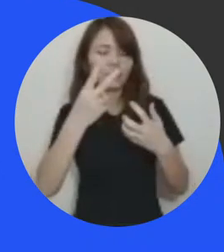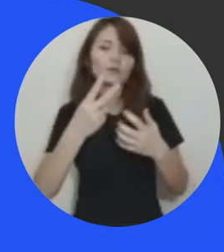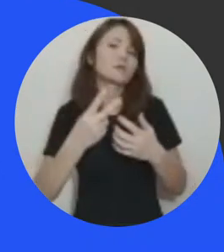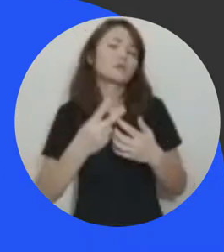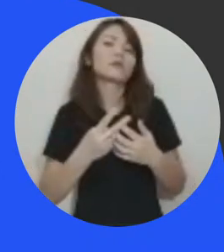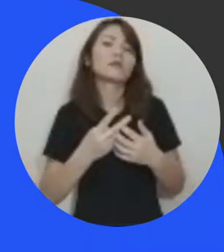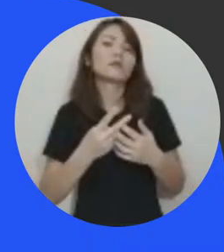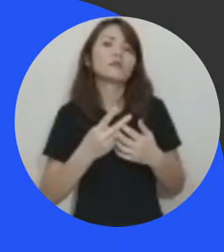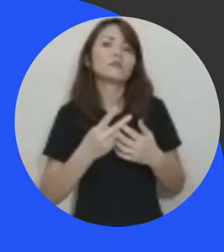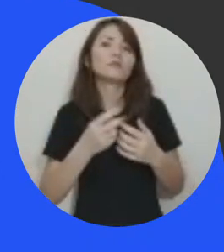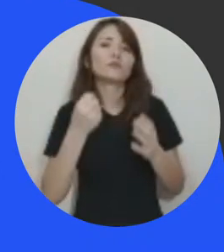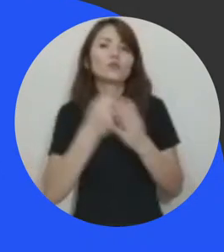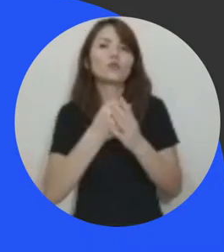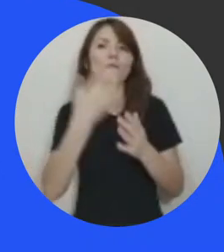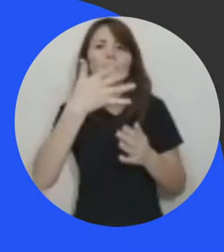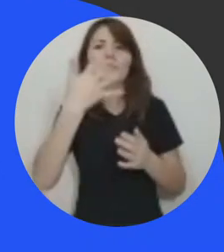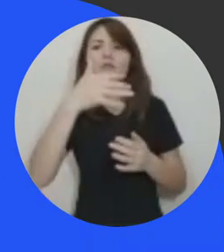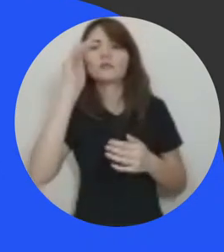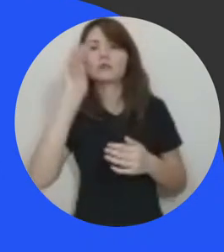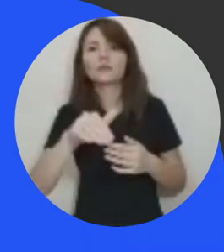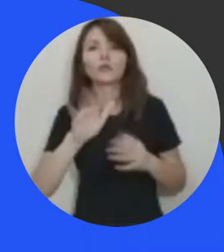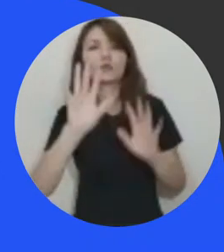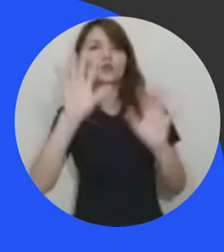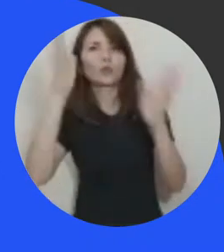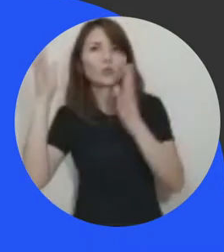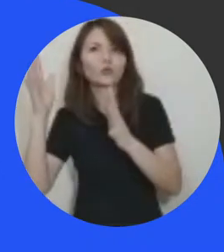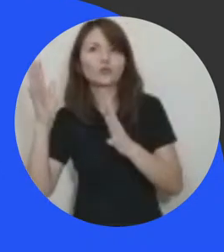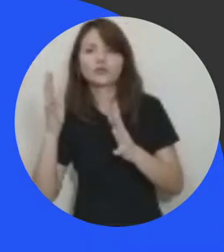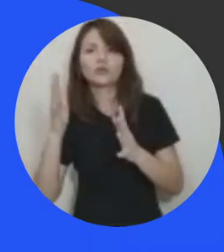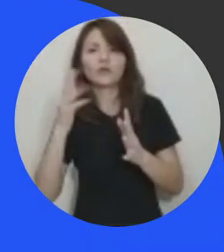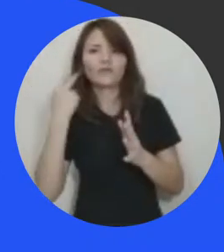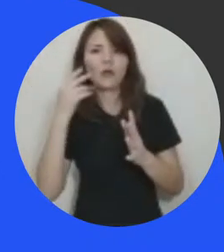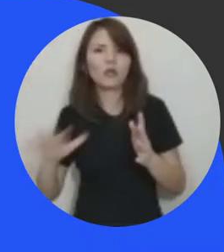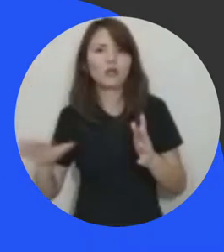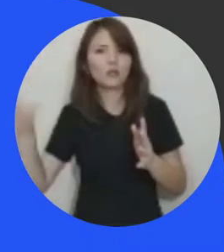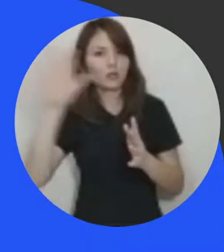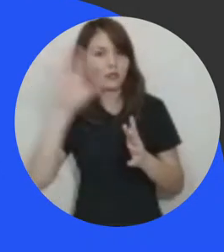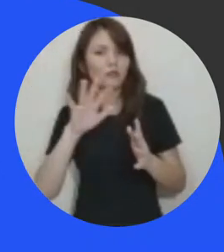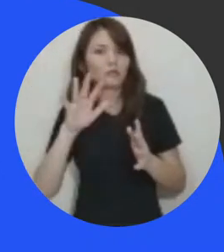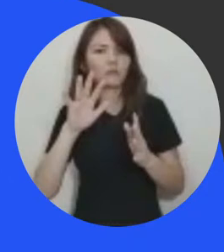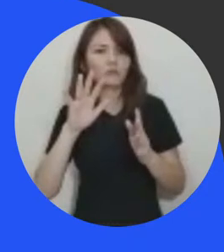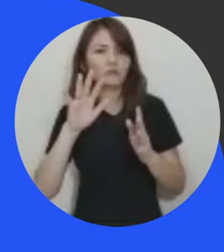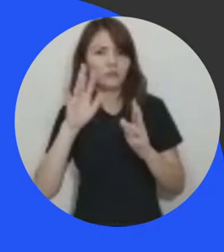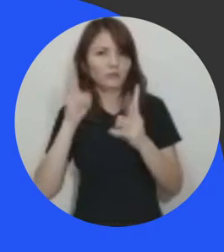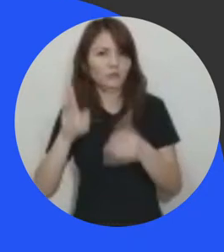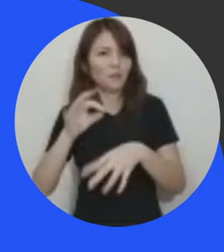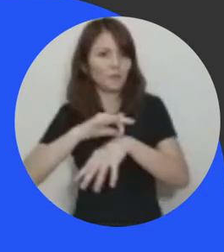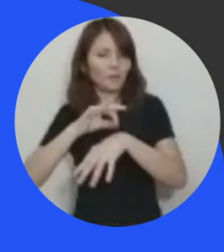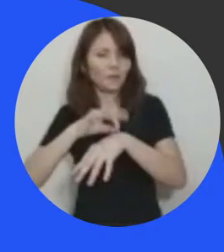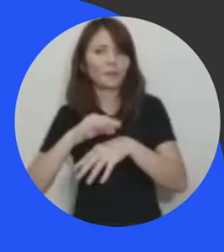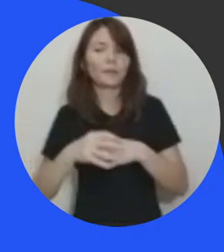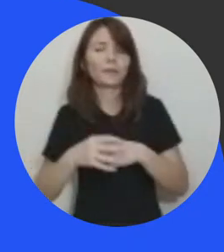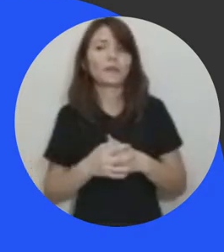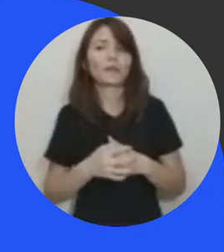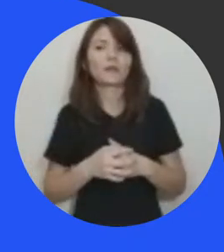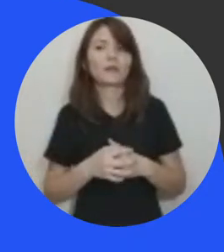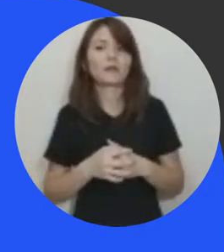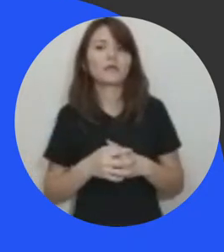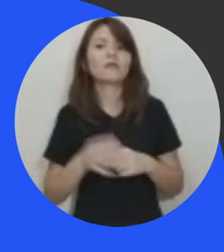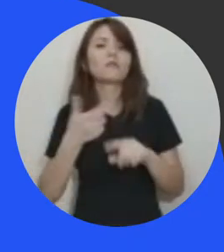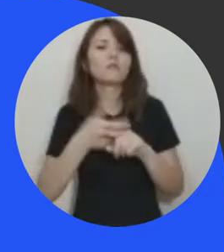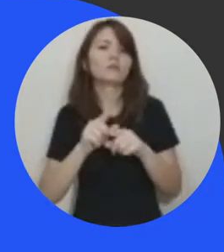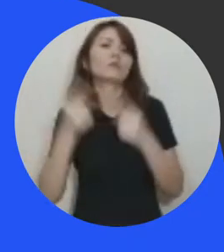UK. So is extremely broad in terms of its detail. But it tells us a